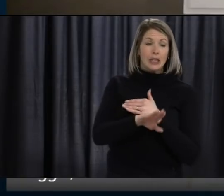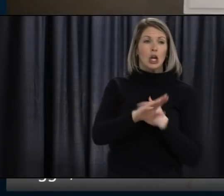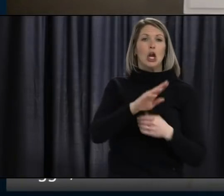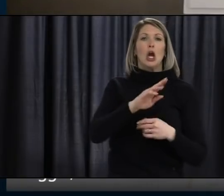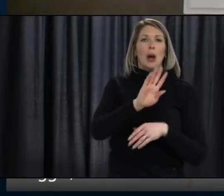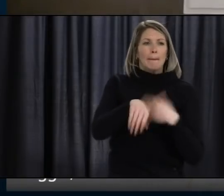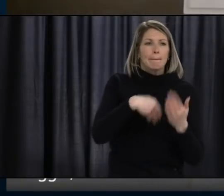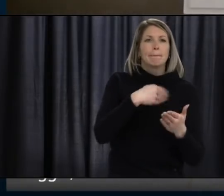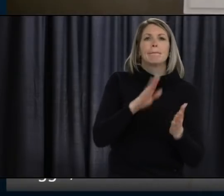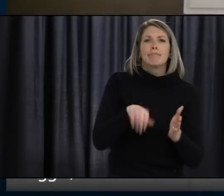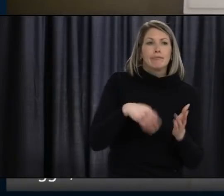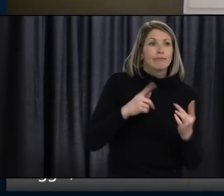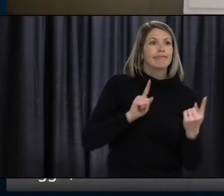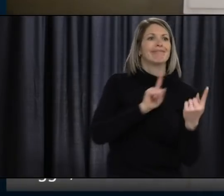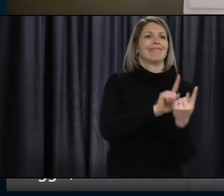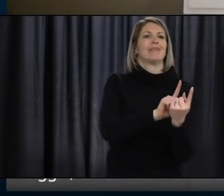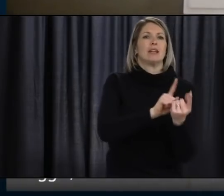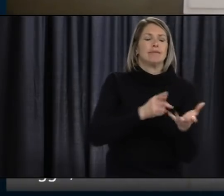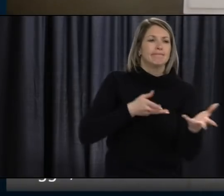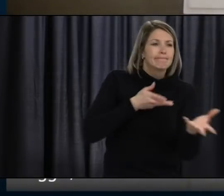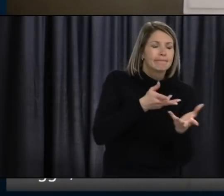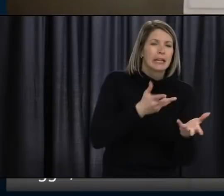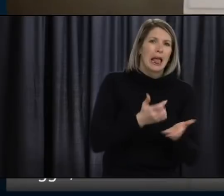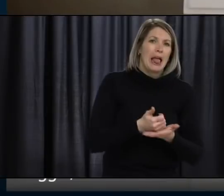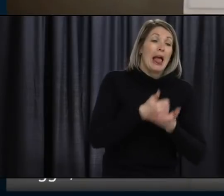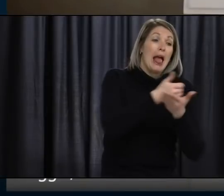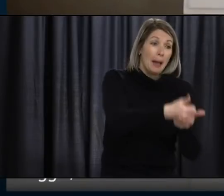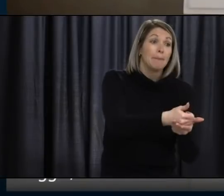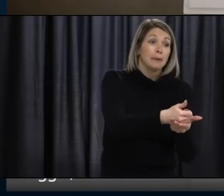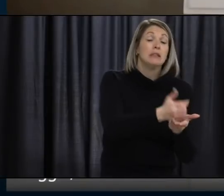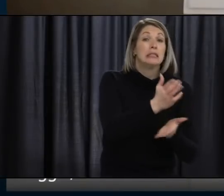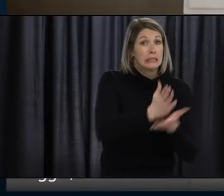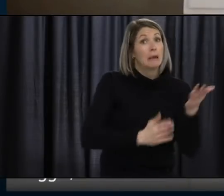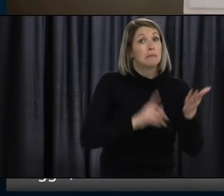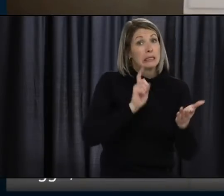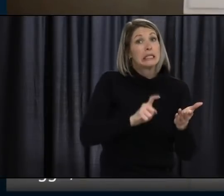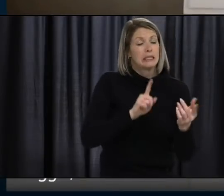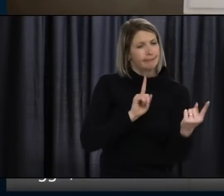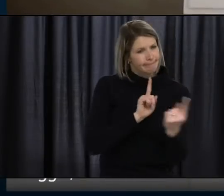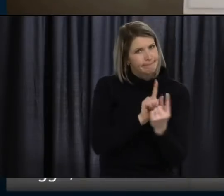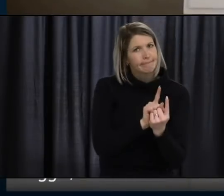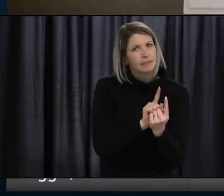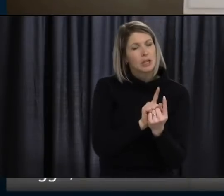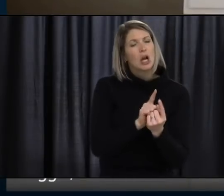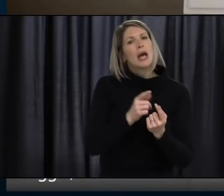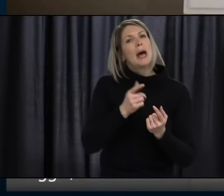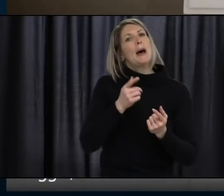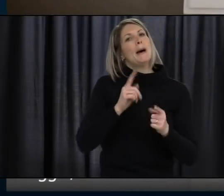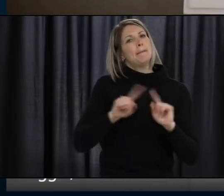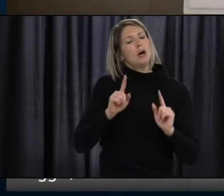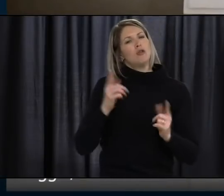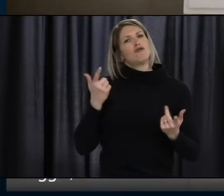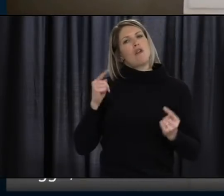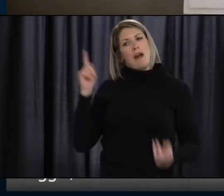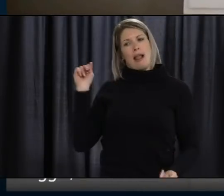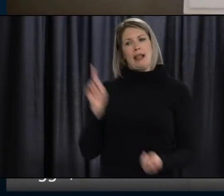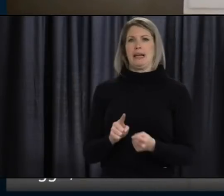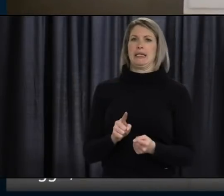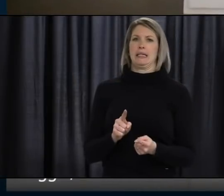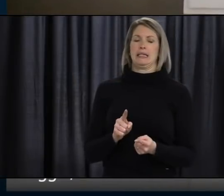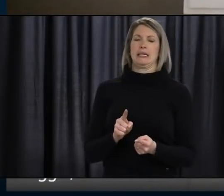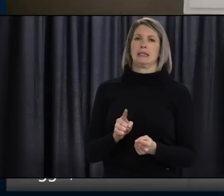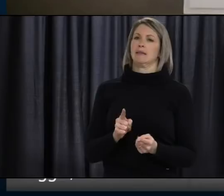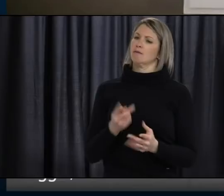that hands-on care. So there is frequent interaction, but it's done solely with the lens of trying to minimize the risks to the people